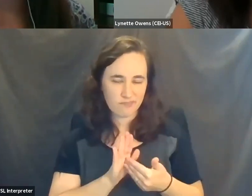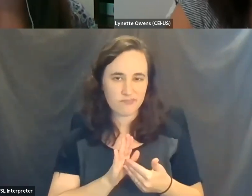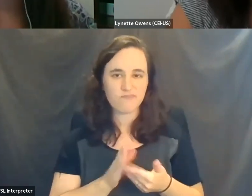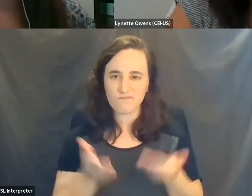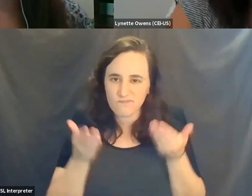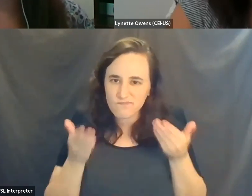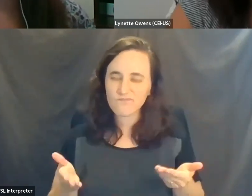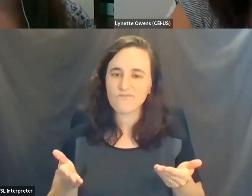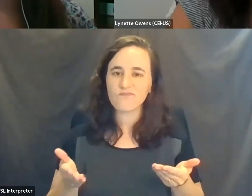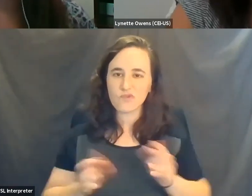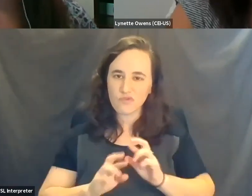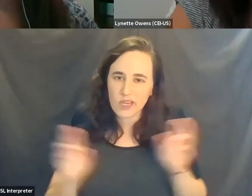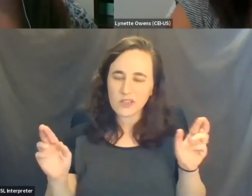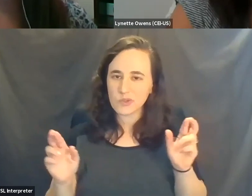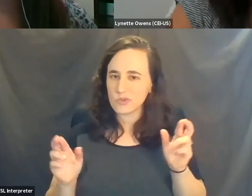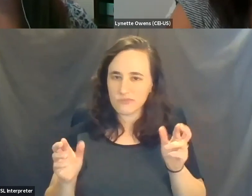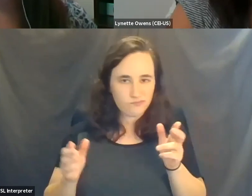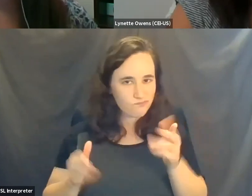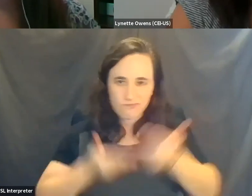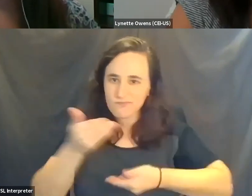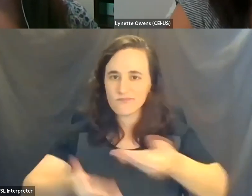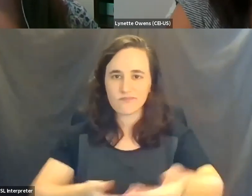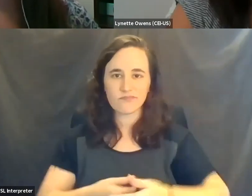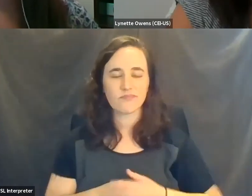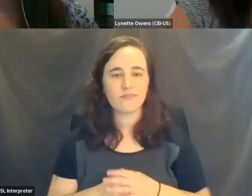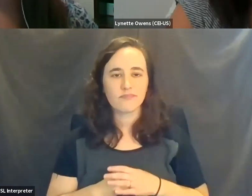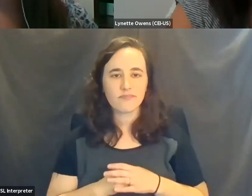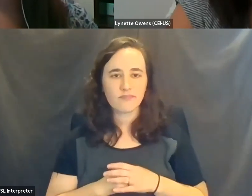I'm ready to plug into whatever we're doing.